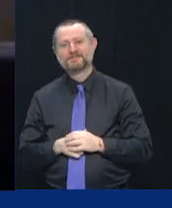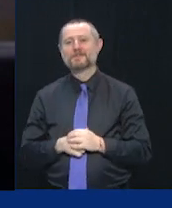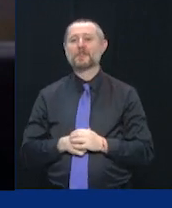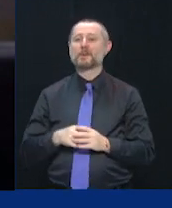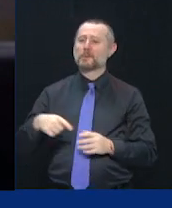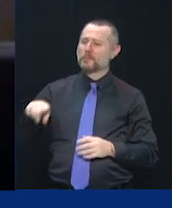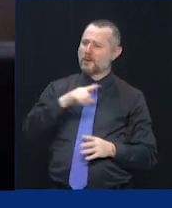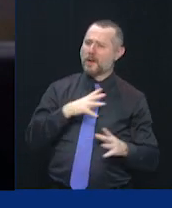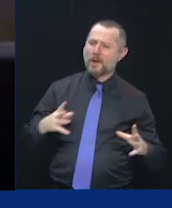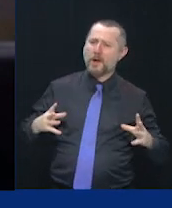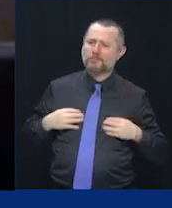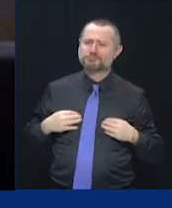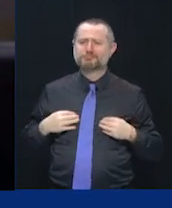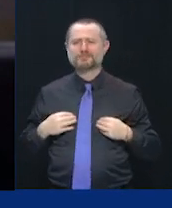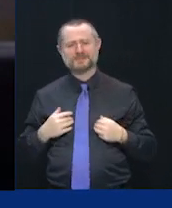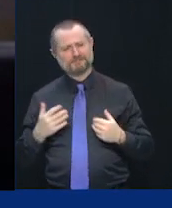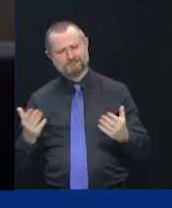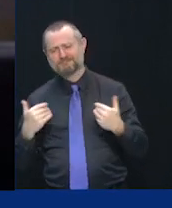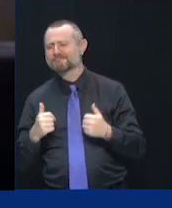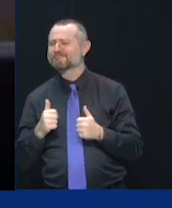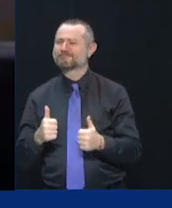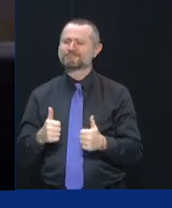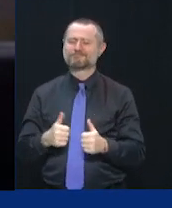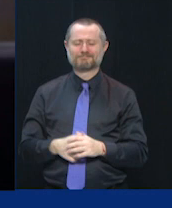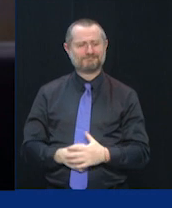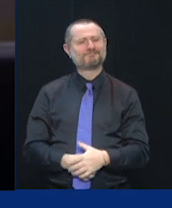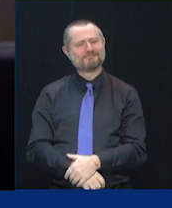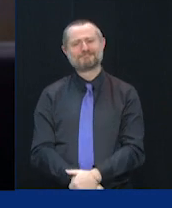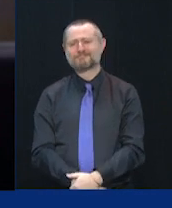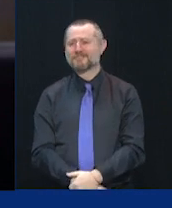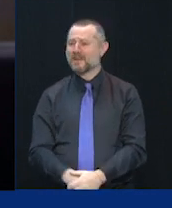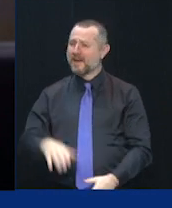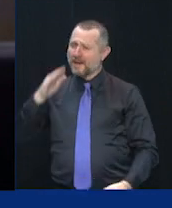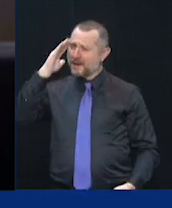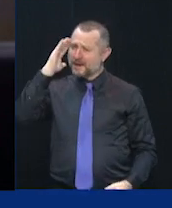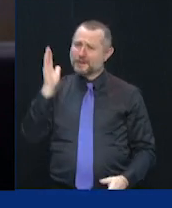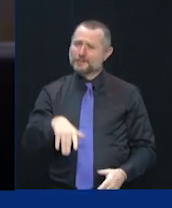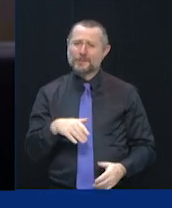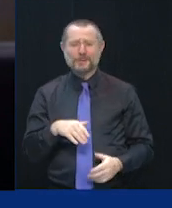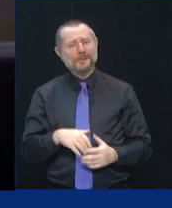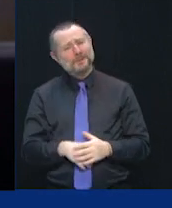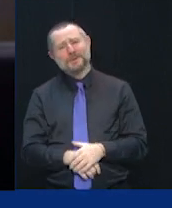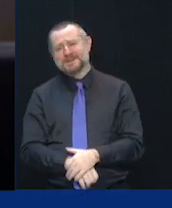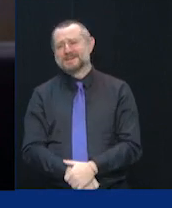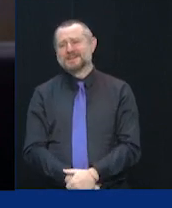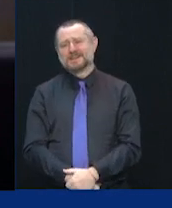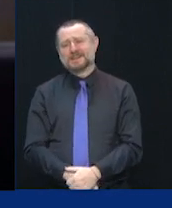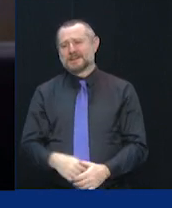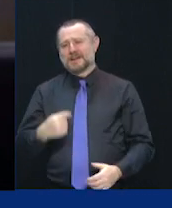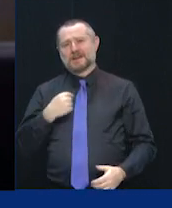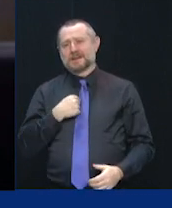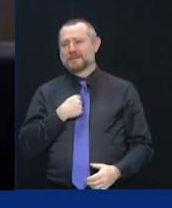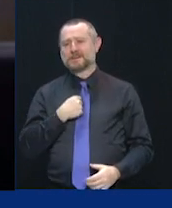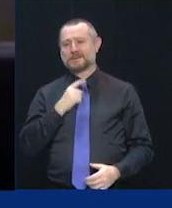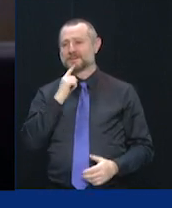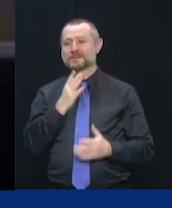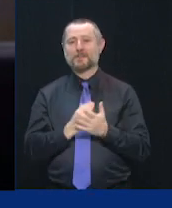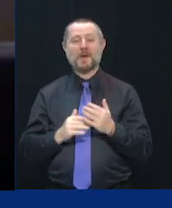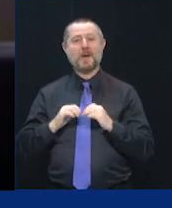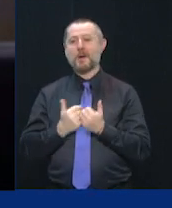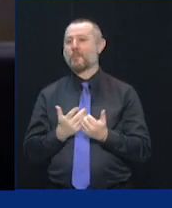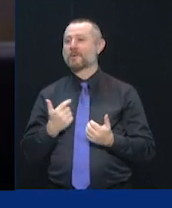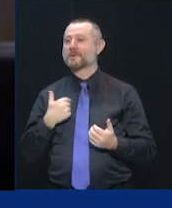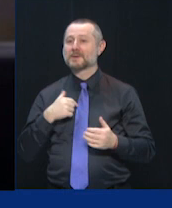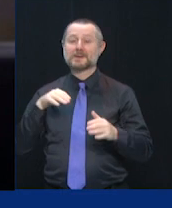to the plate, pardon the pun. I knew I would get on the field in Yankee Stadium one way or the other as a